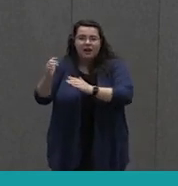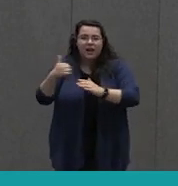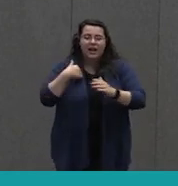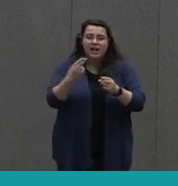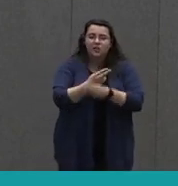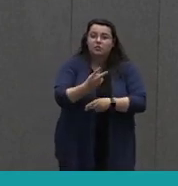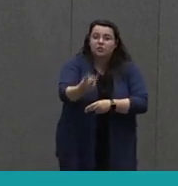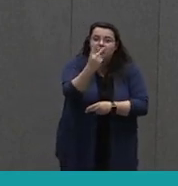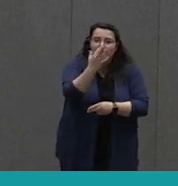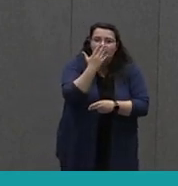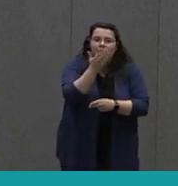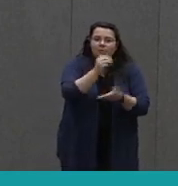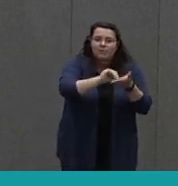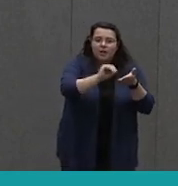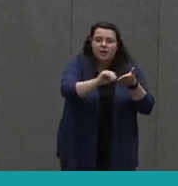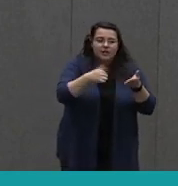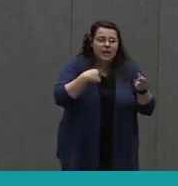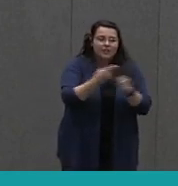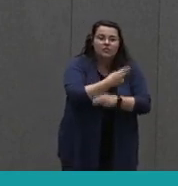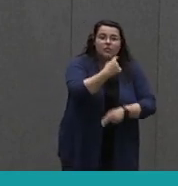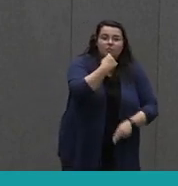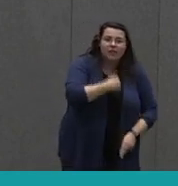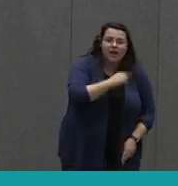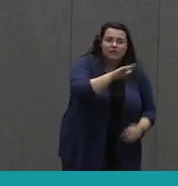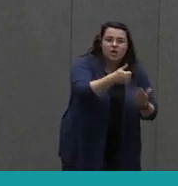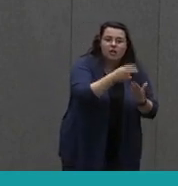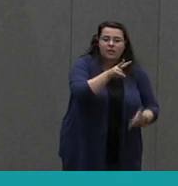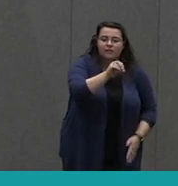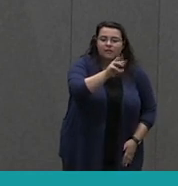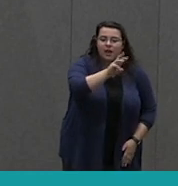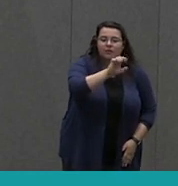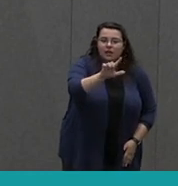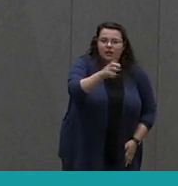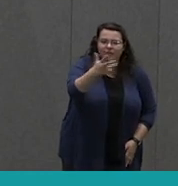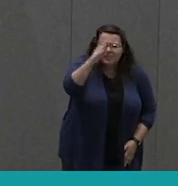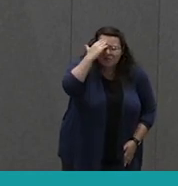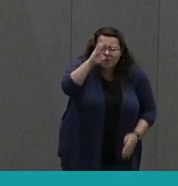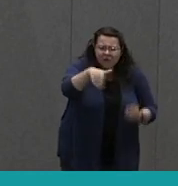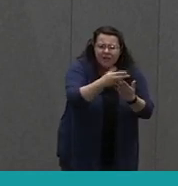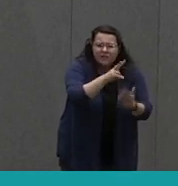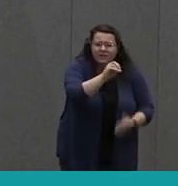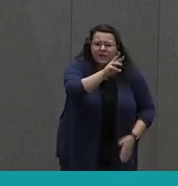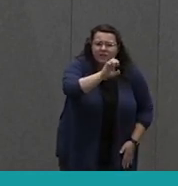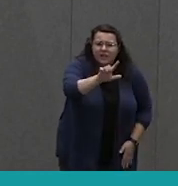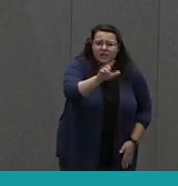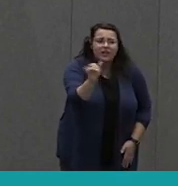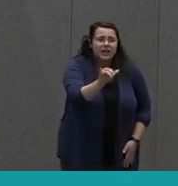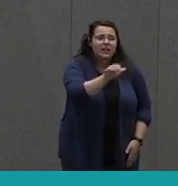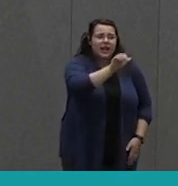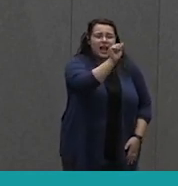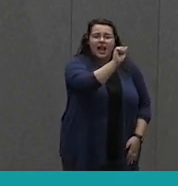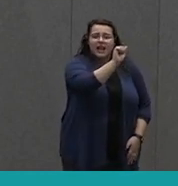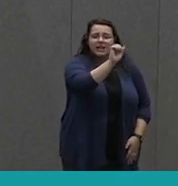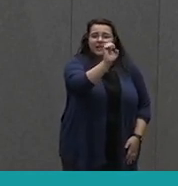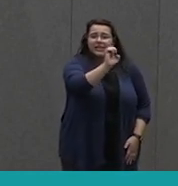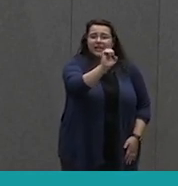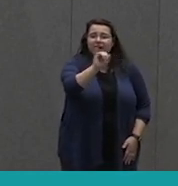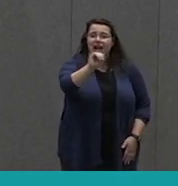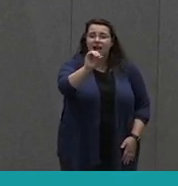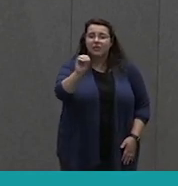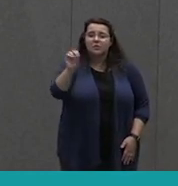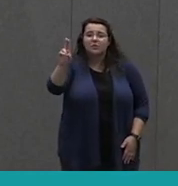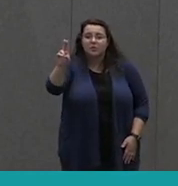wide, large tires. Those are adjectives. Very nice.